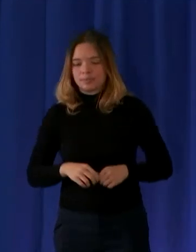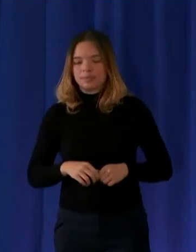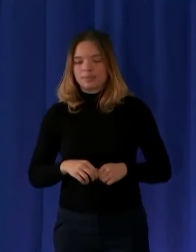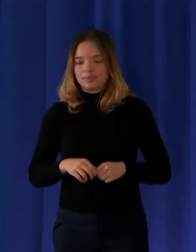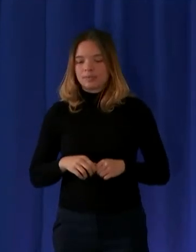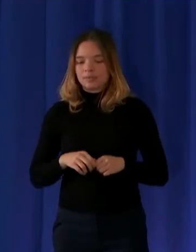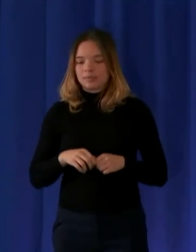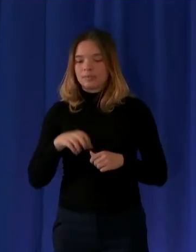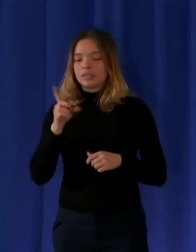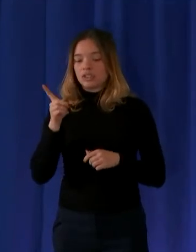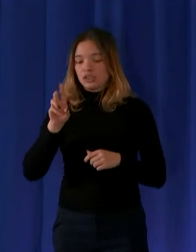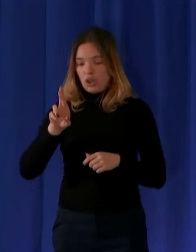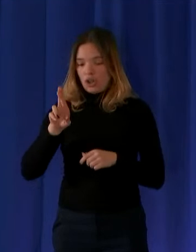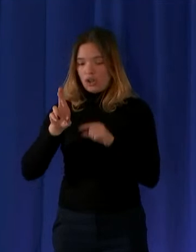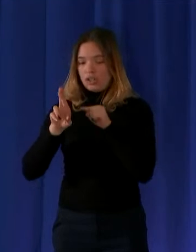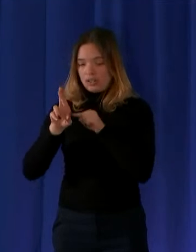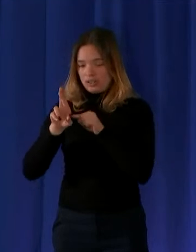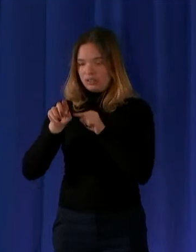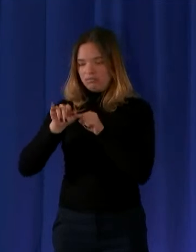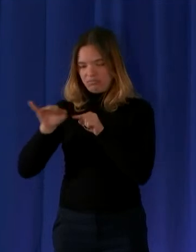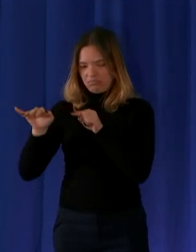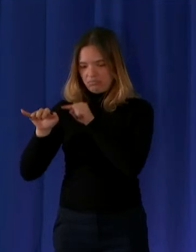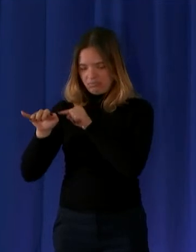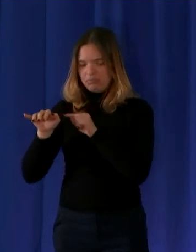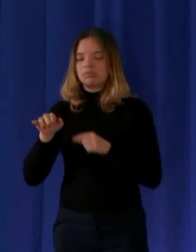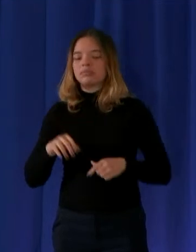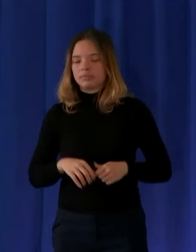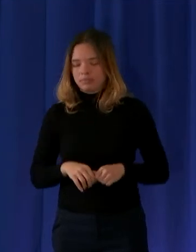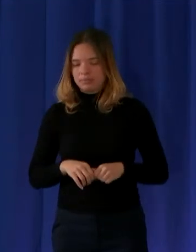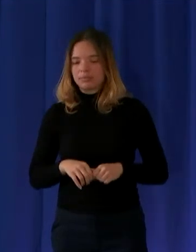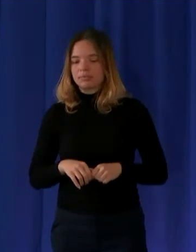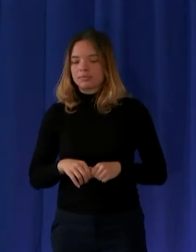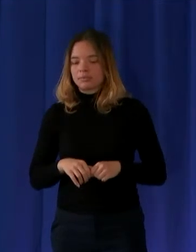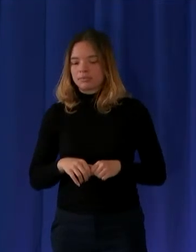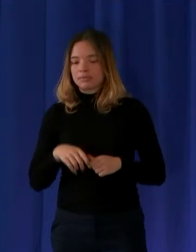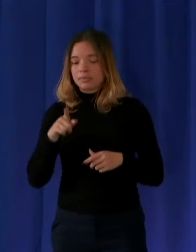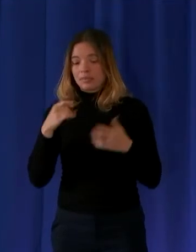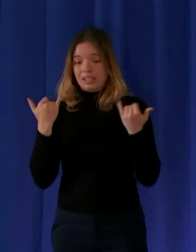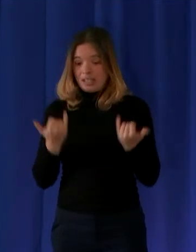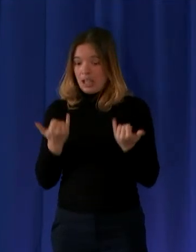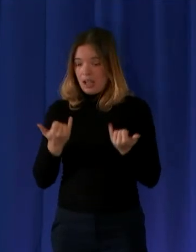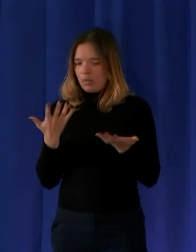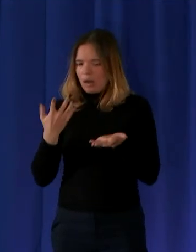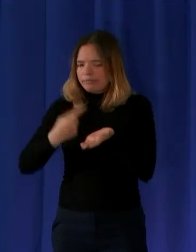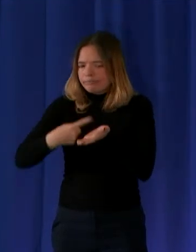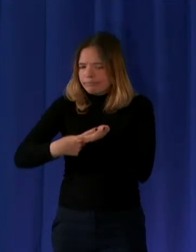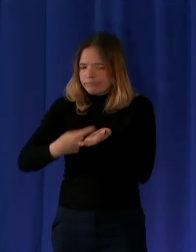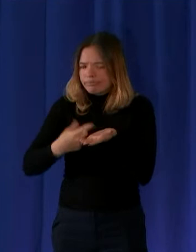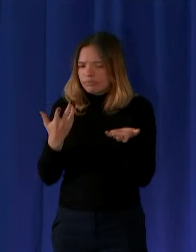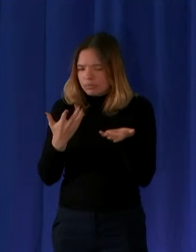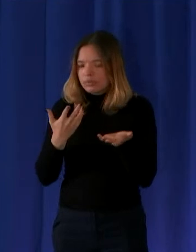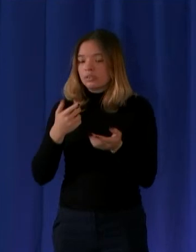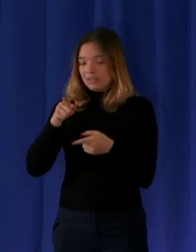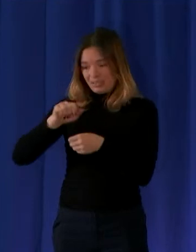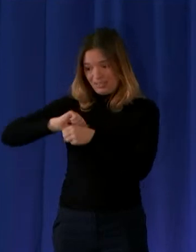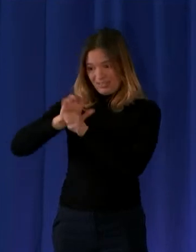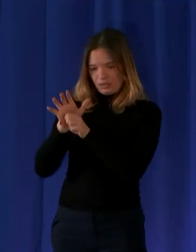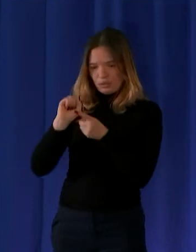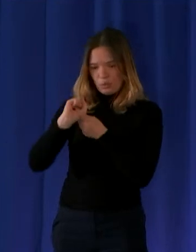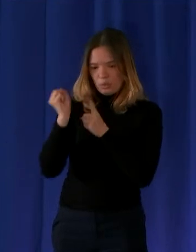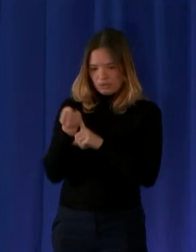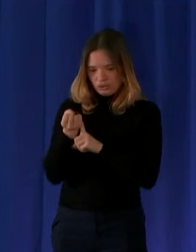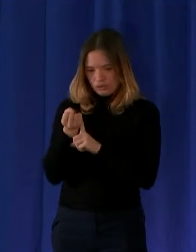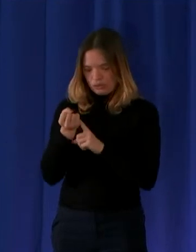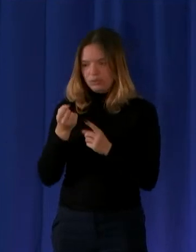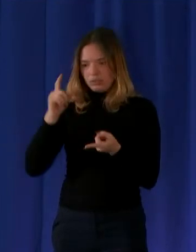Today, we're going to be giving you an update on how we have been driving down cases and what that means for our winter action